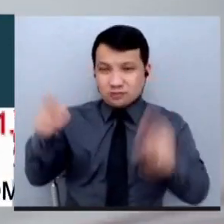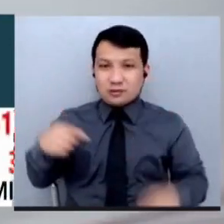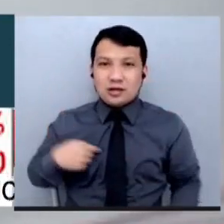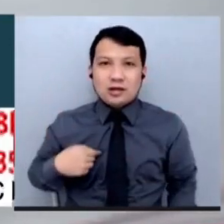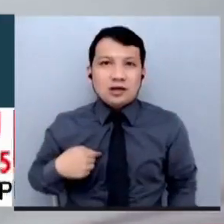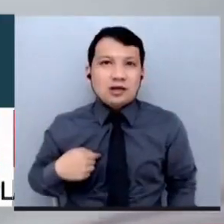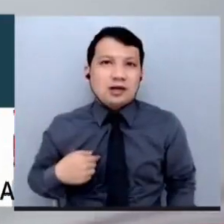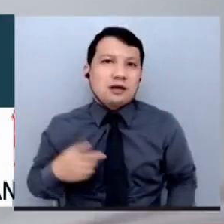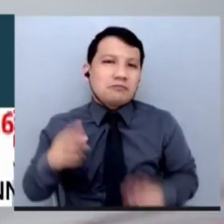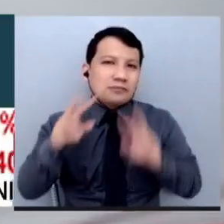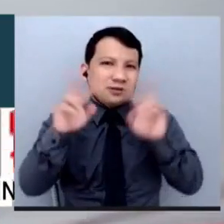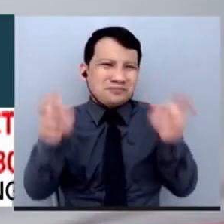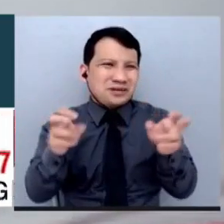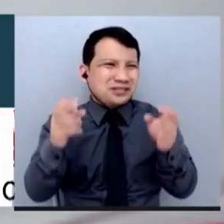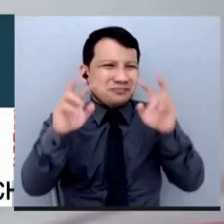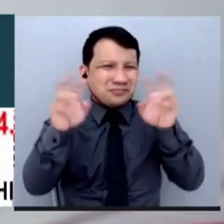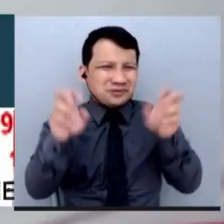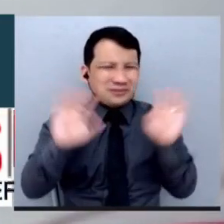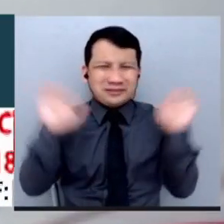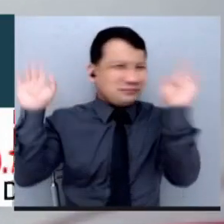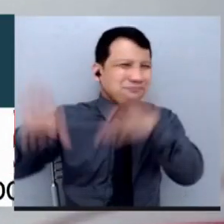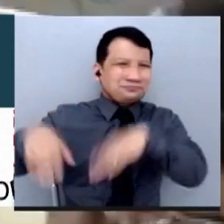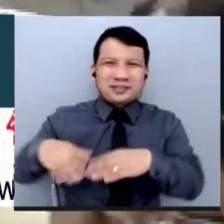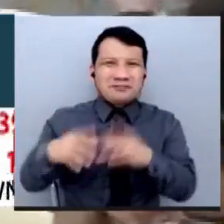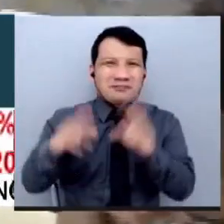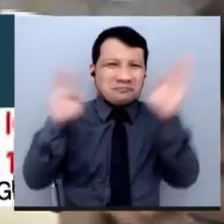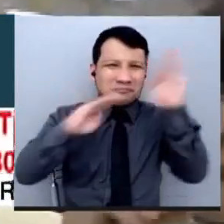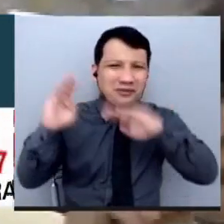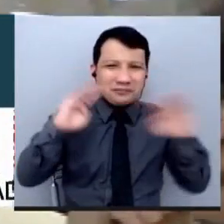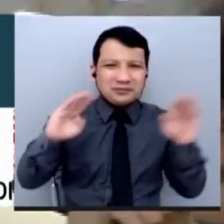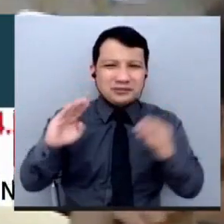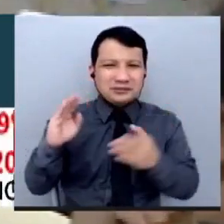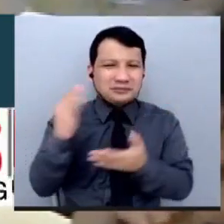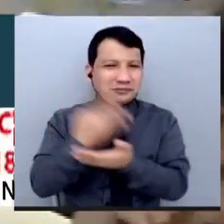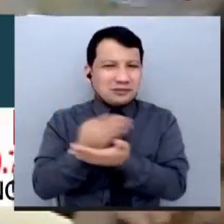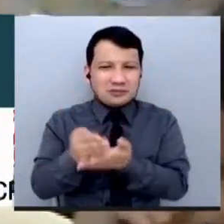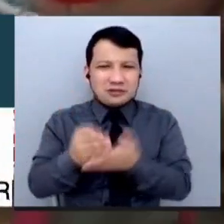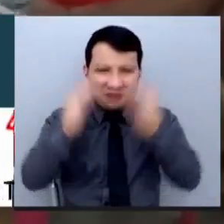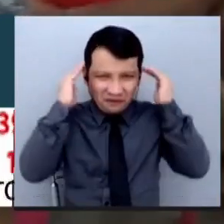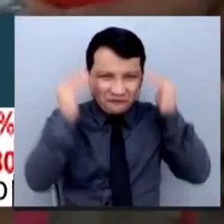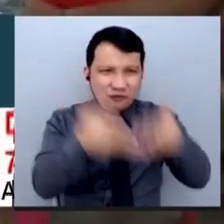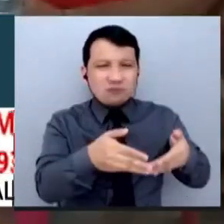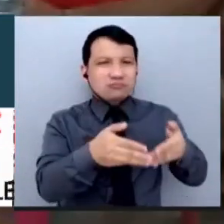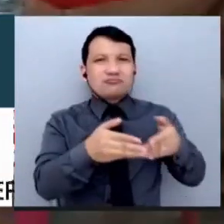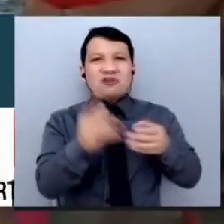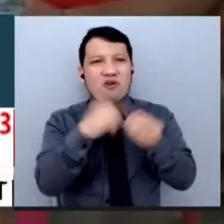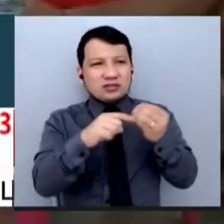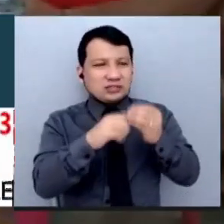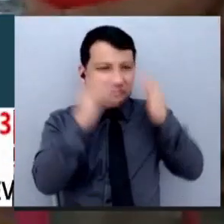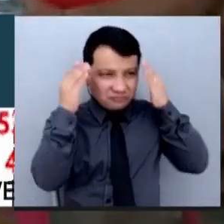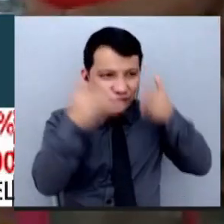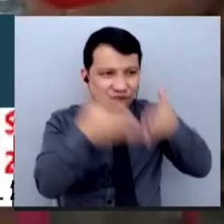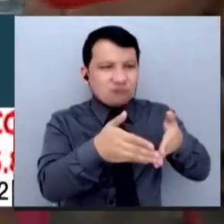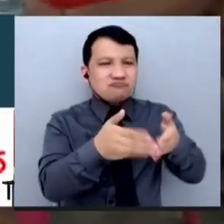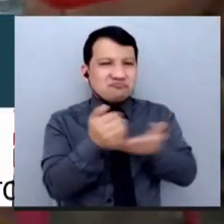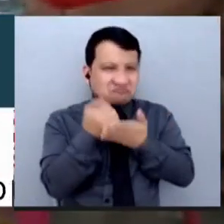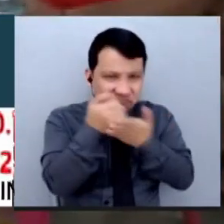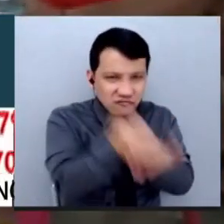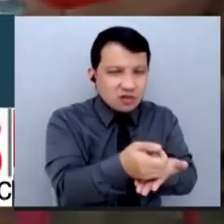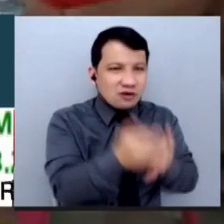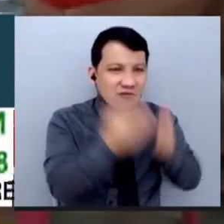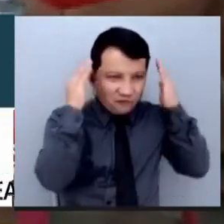issues dyan. So ayokong asikasuhin yung mga issues na yun. Gusto ko basta mag-concentrate lang ako doon sa